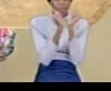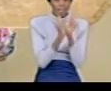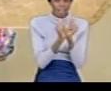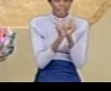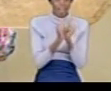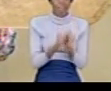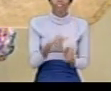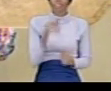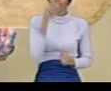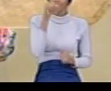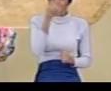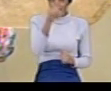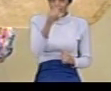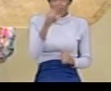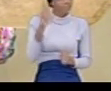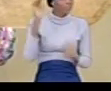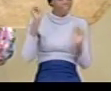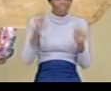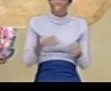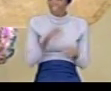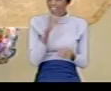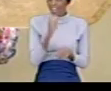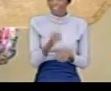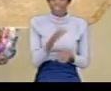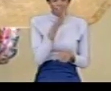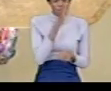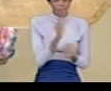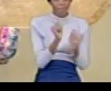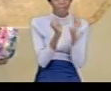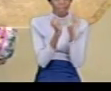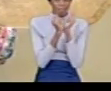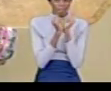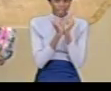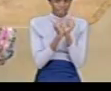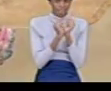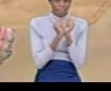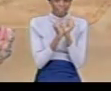be bound. You cannot be